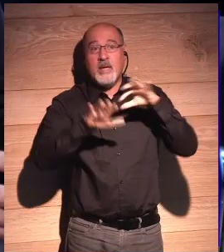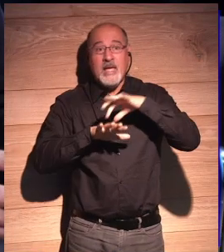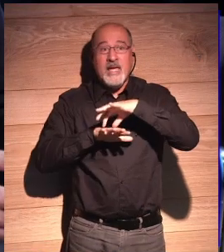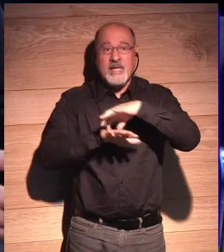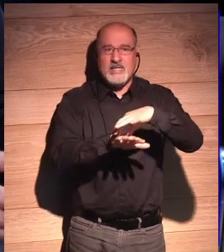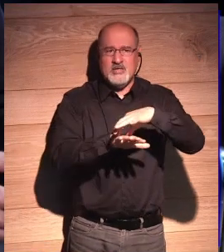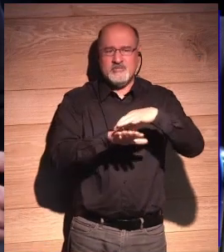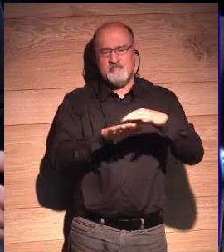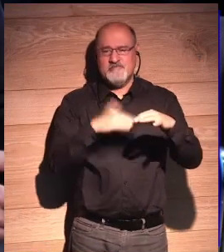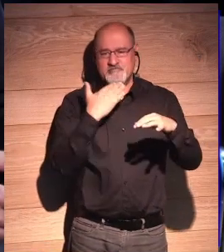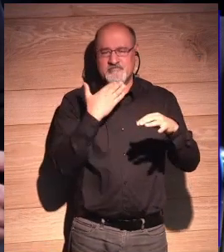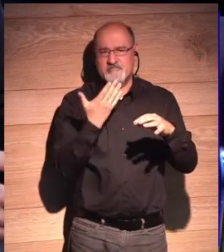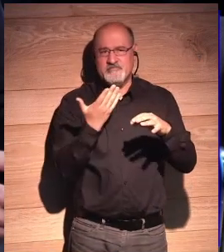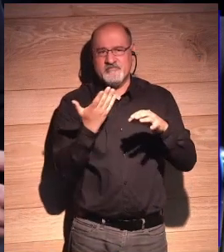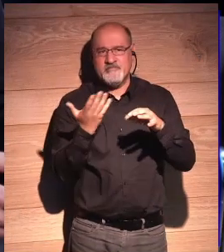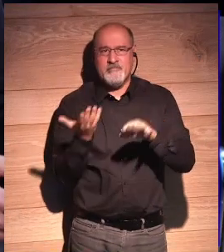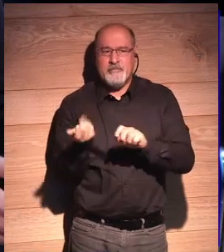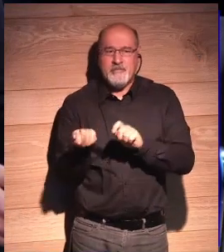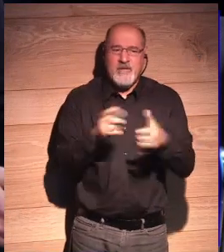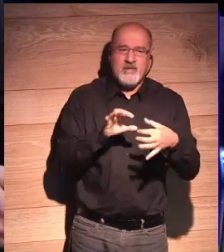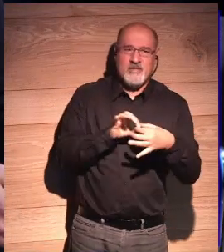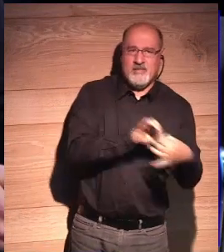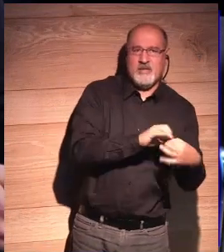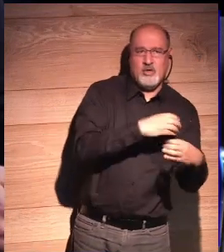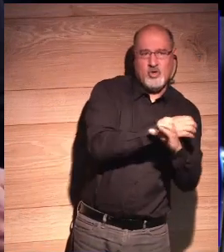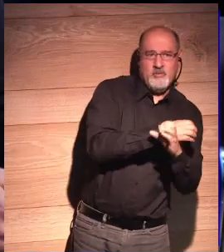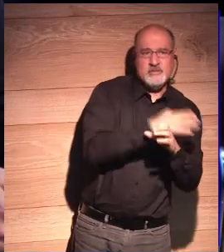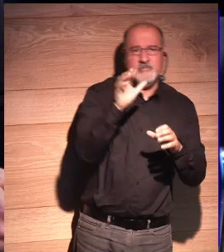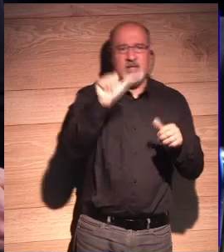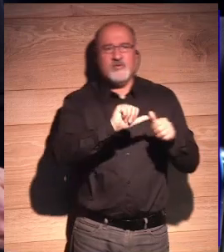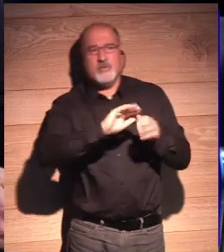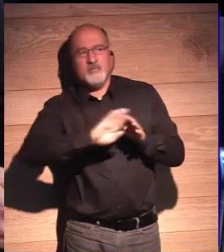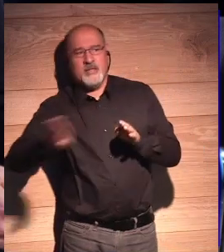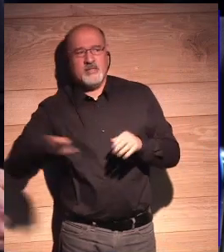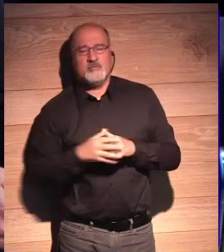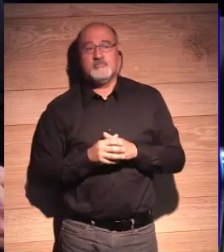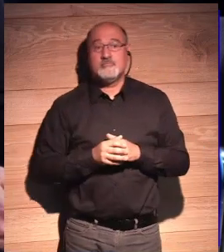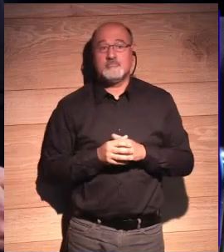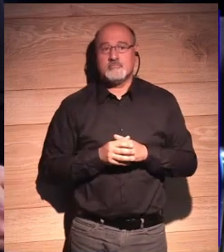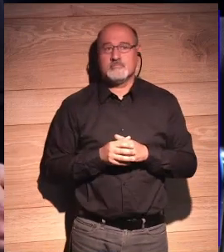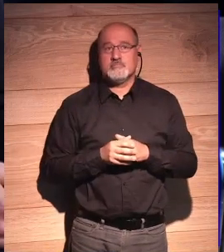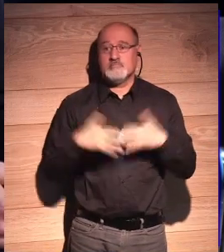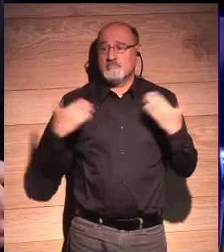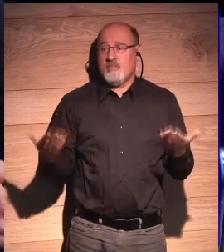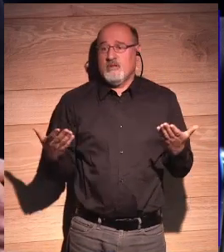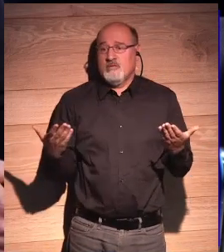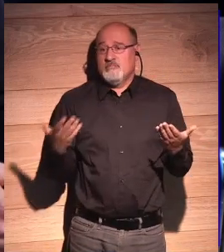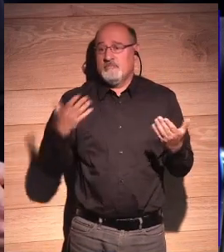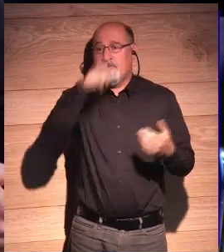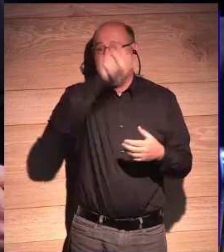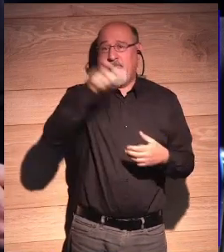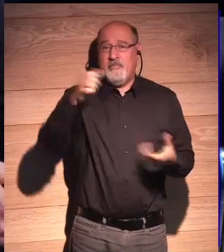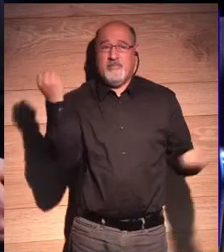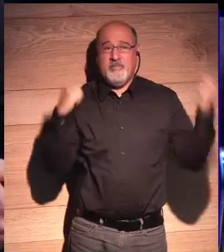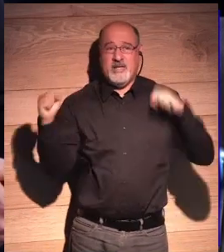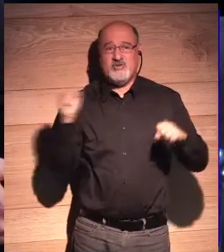the comic, really. I feel like the ending for the Steve Buscemi character was kind of bleak compared to what happened. Well, it was